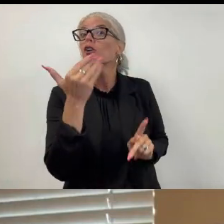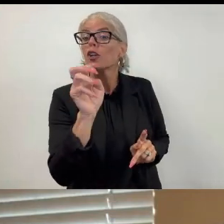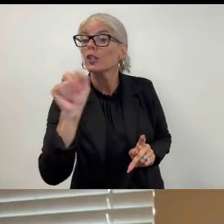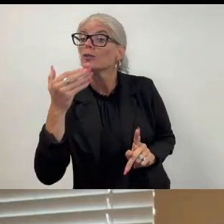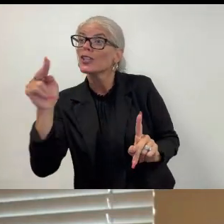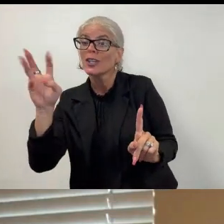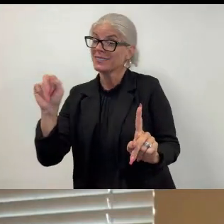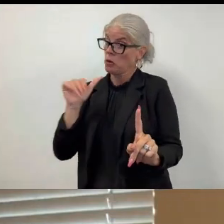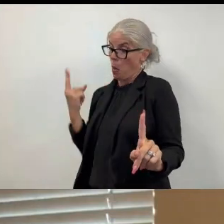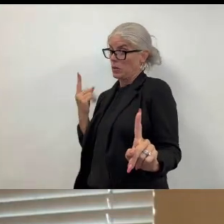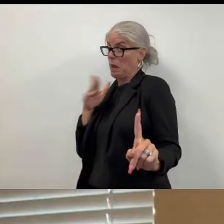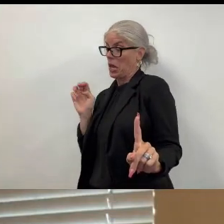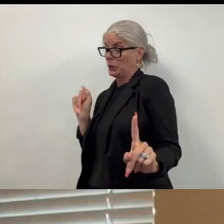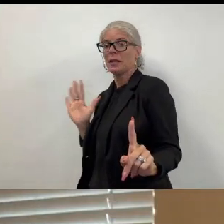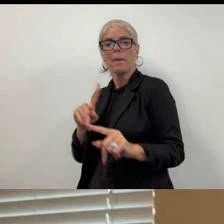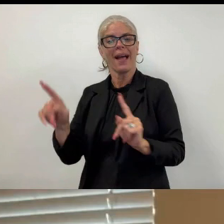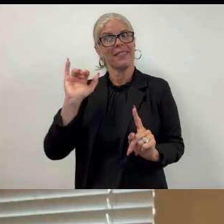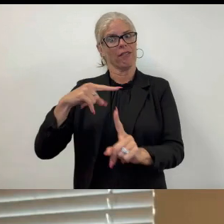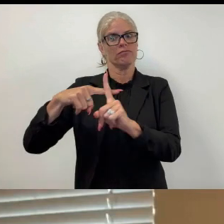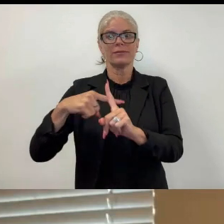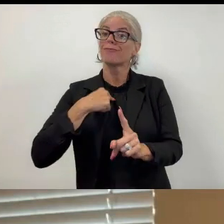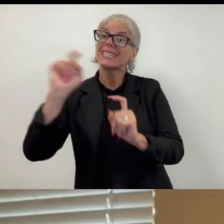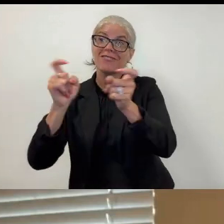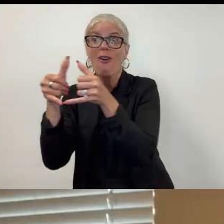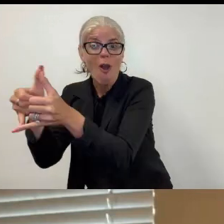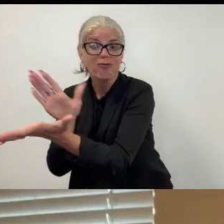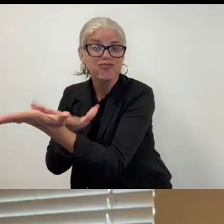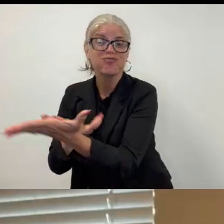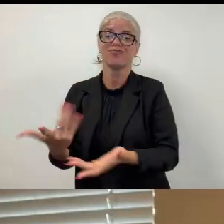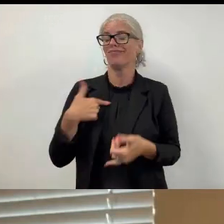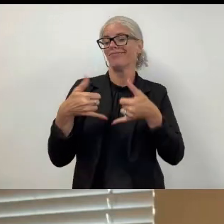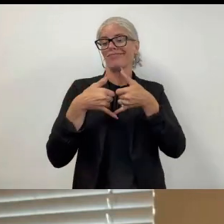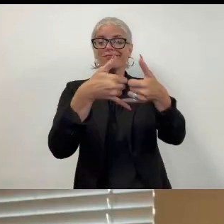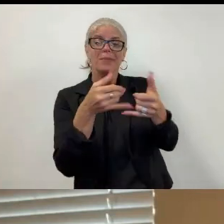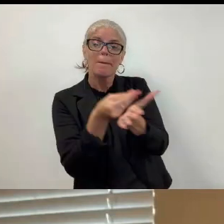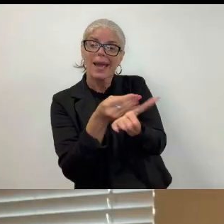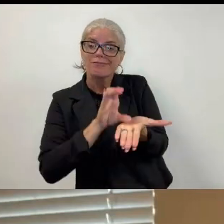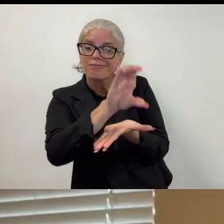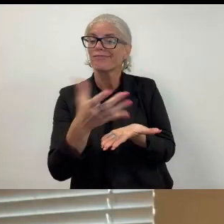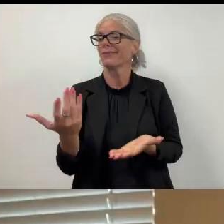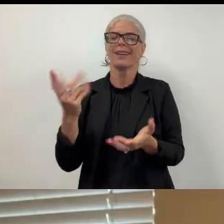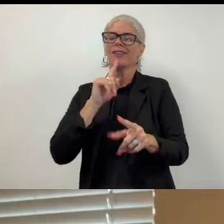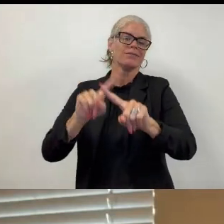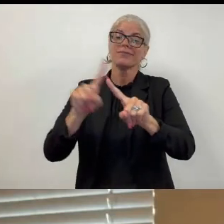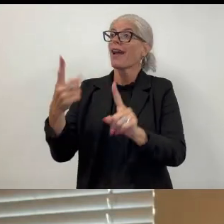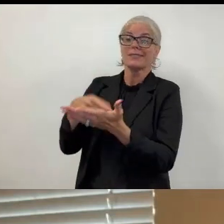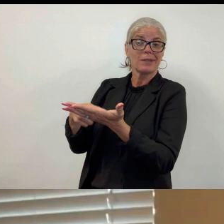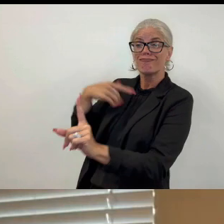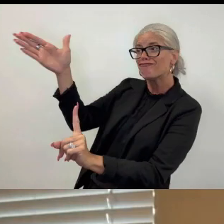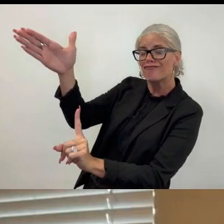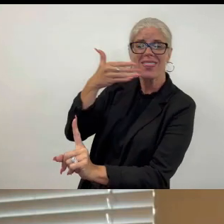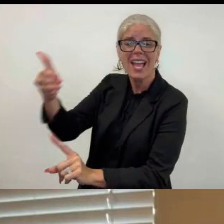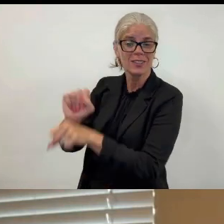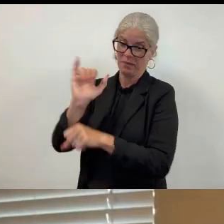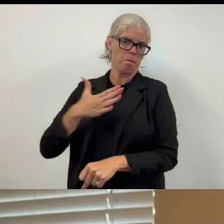news and not usually bad news to someone. It's usually in a bonus or an award or at a boy, at a girl,